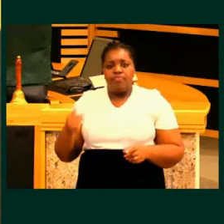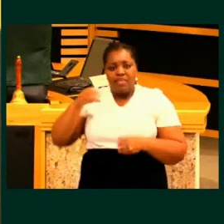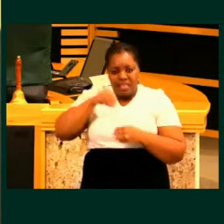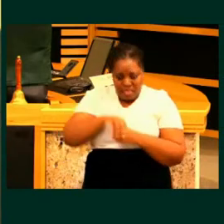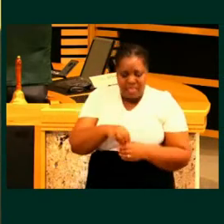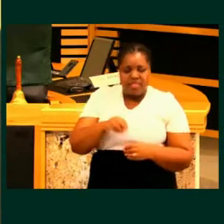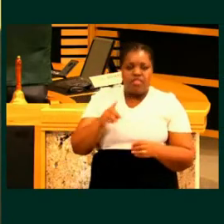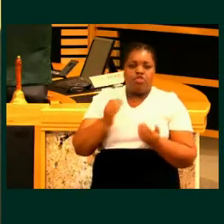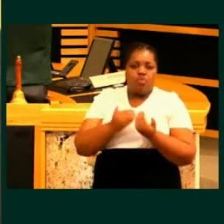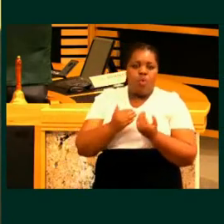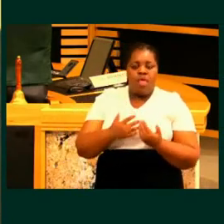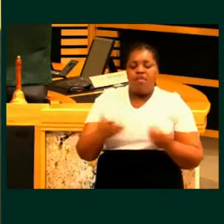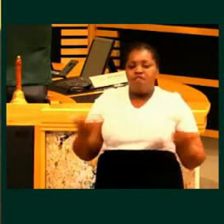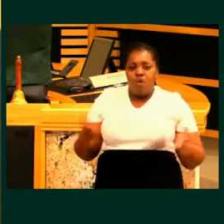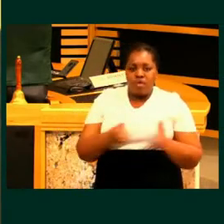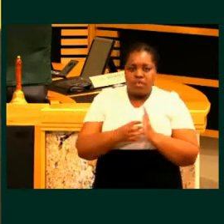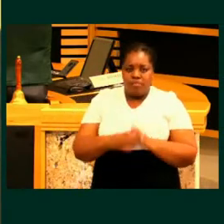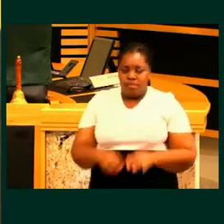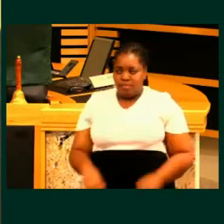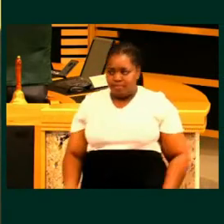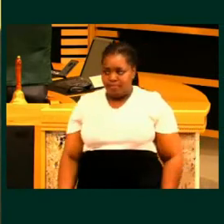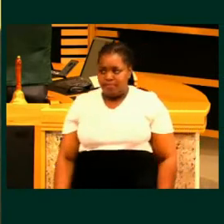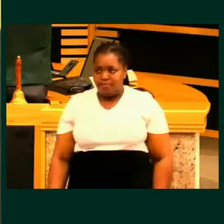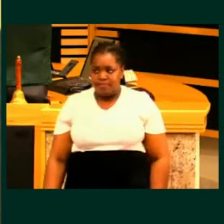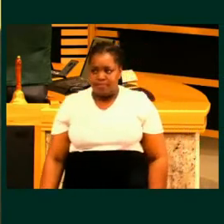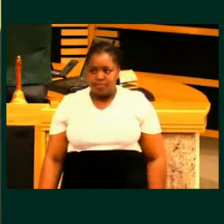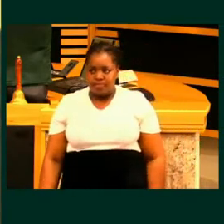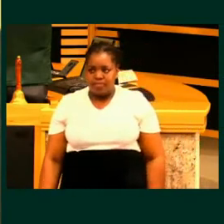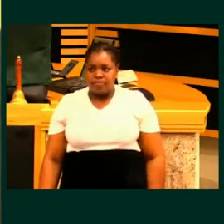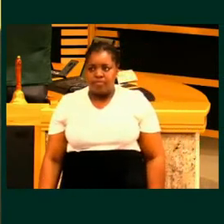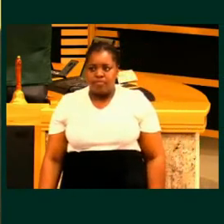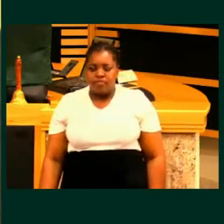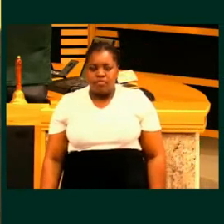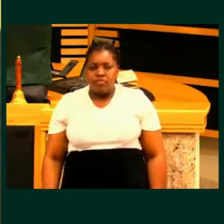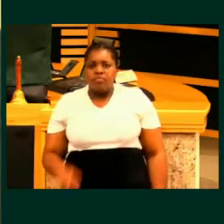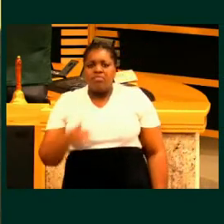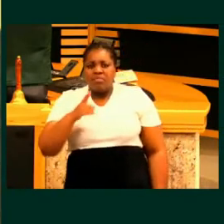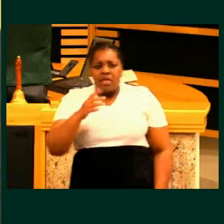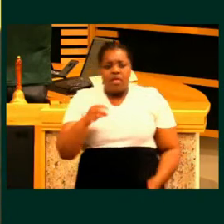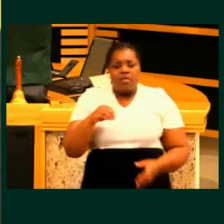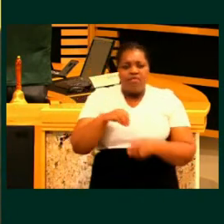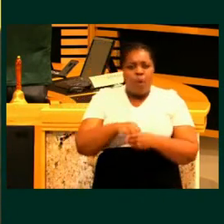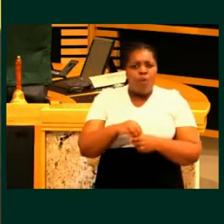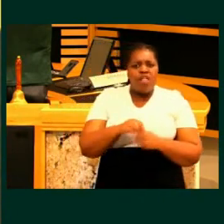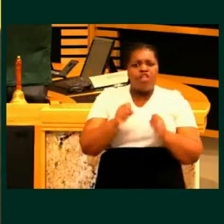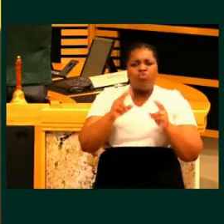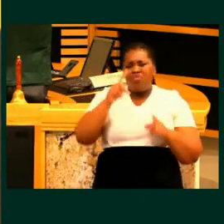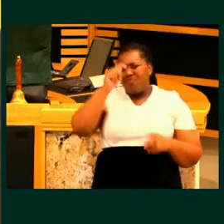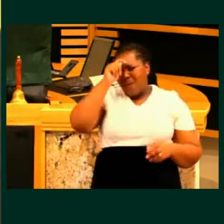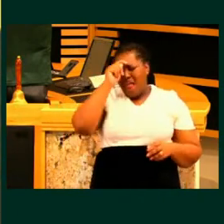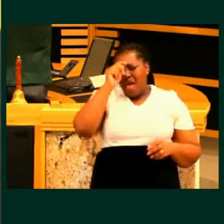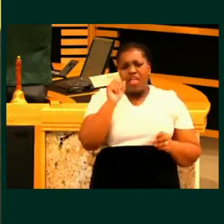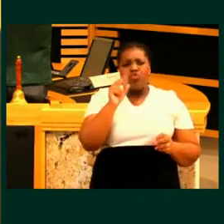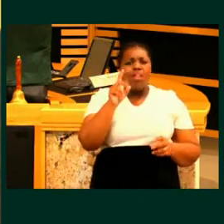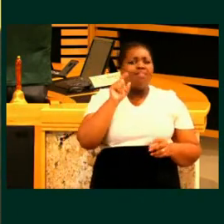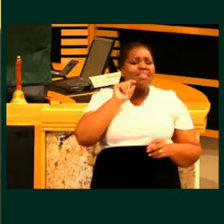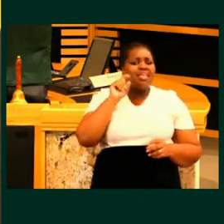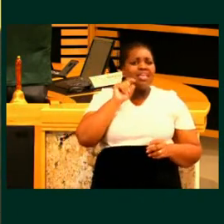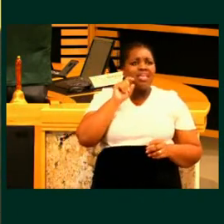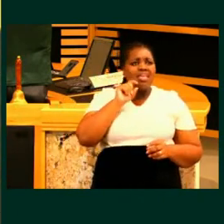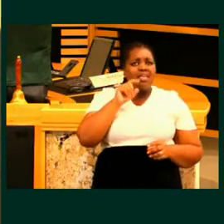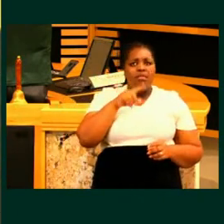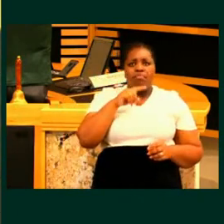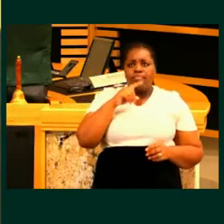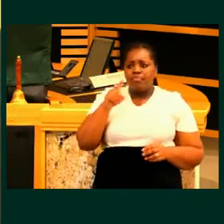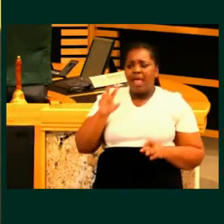institutions for example a disturbing incident involved a 12 year-old boy who was allegedly